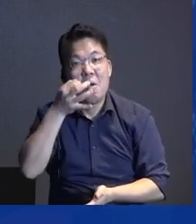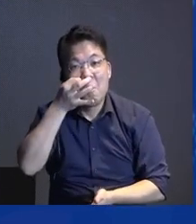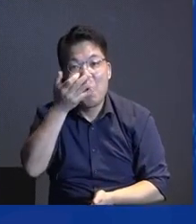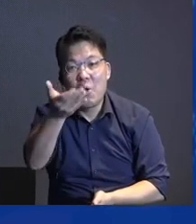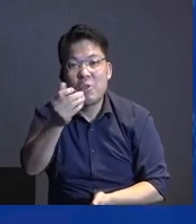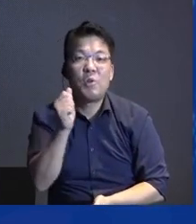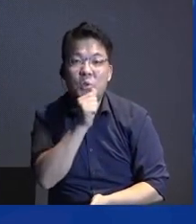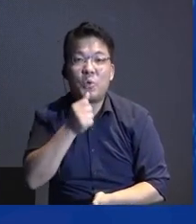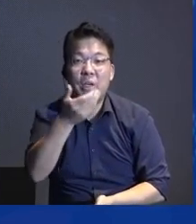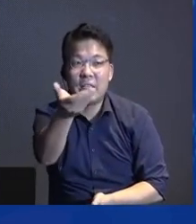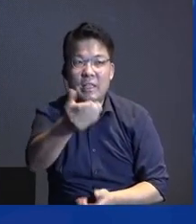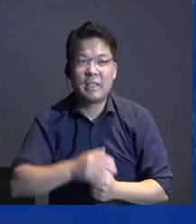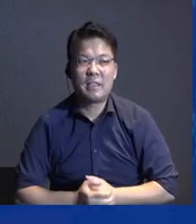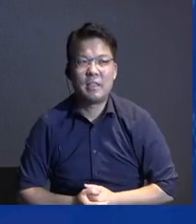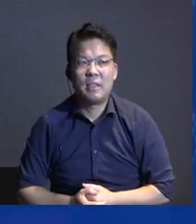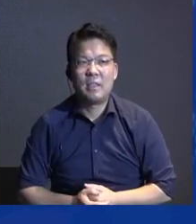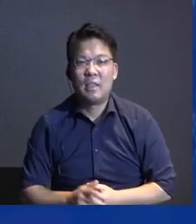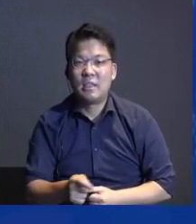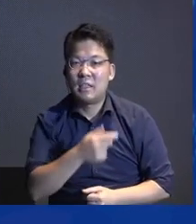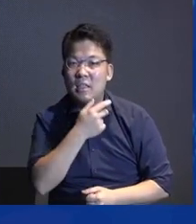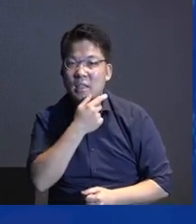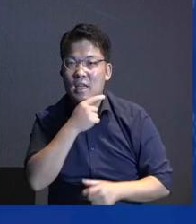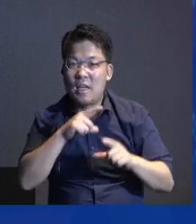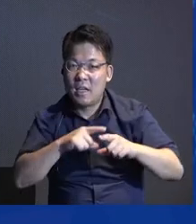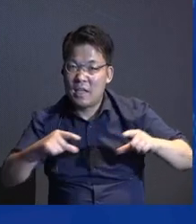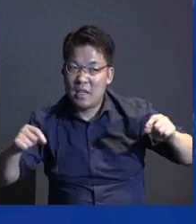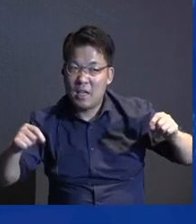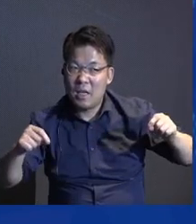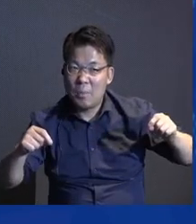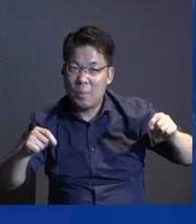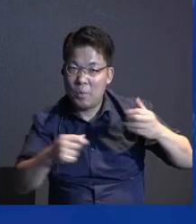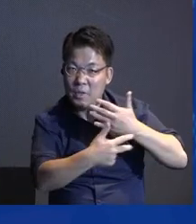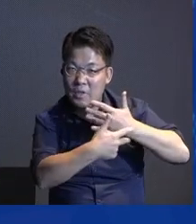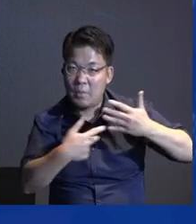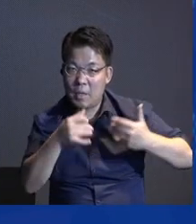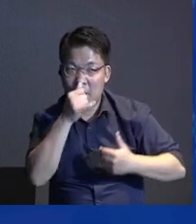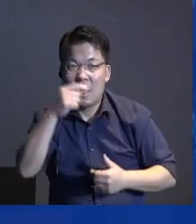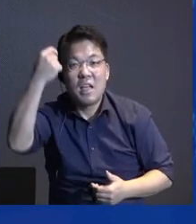Japanese, but just feel her daily life.